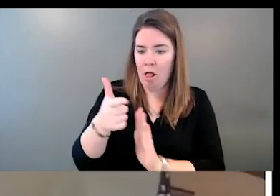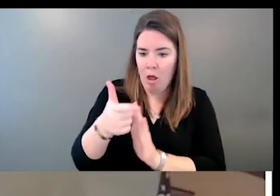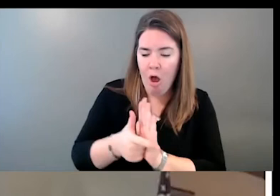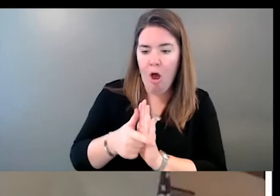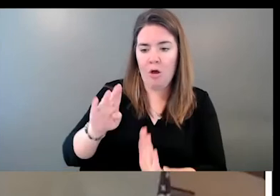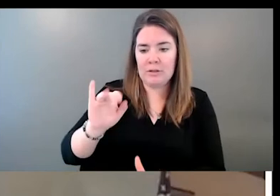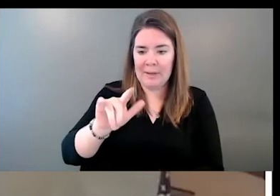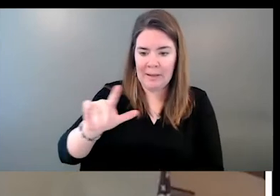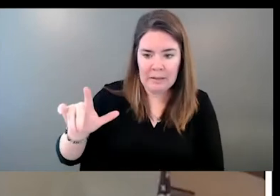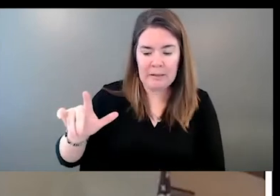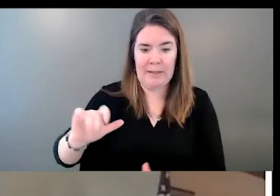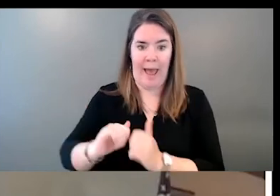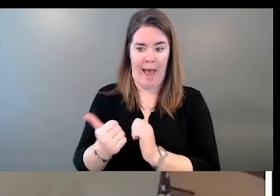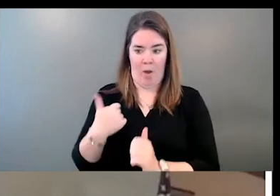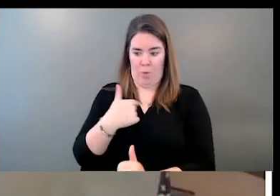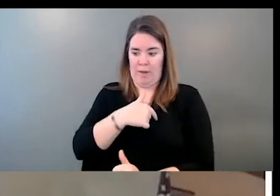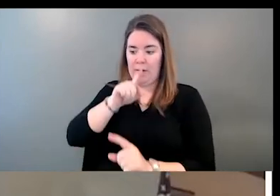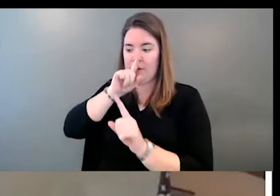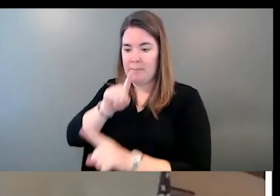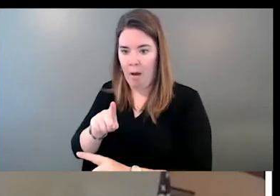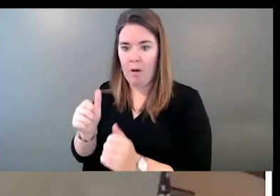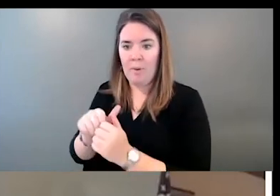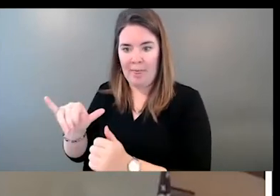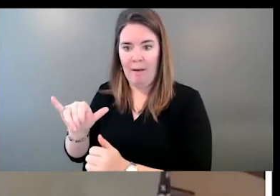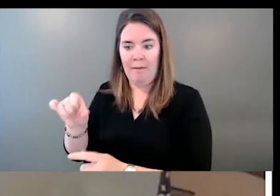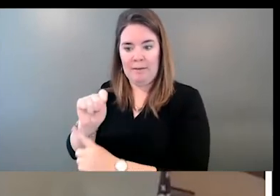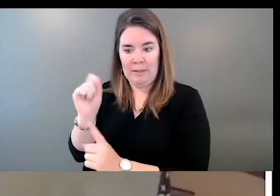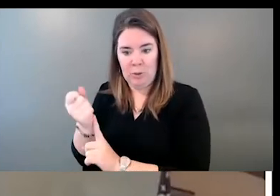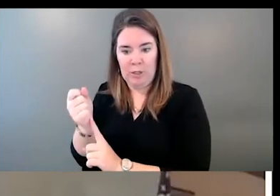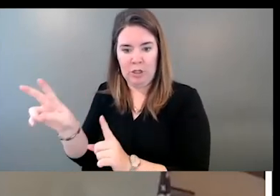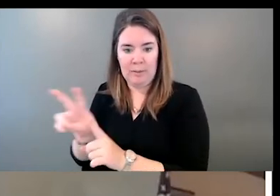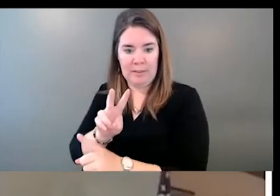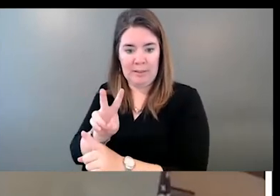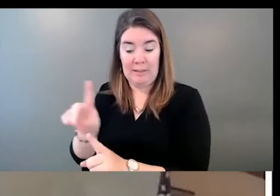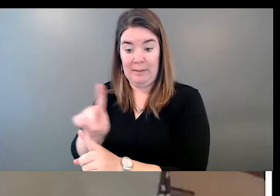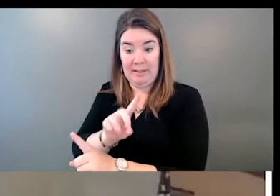domestic violence, and ultimately to save lives.